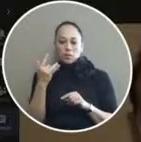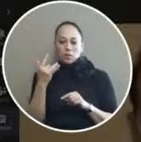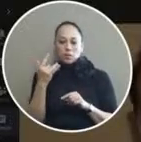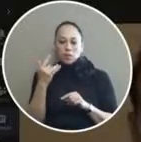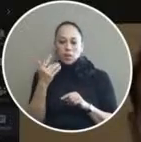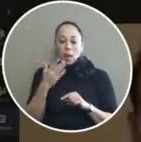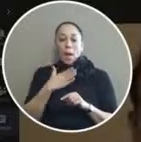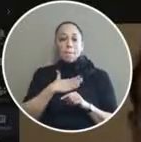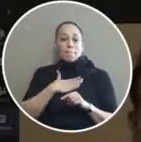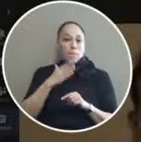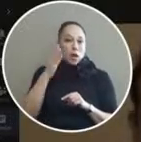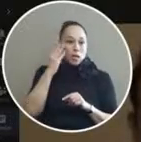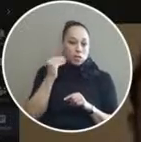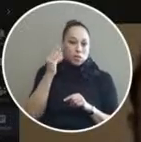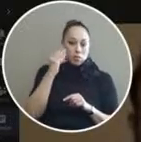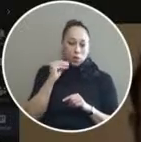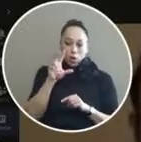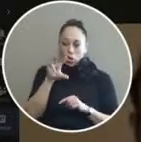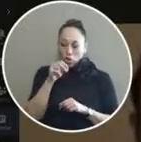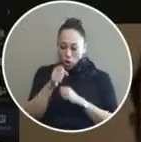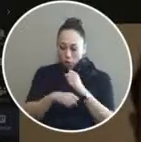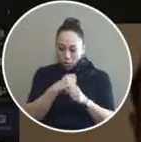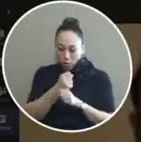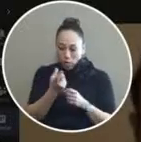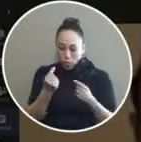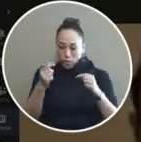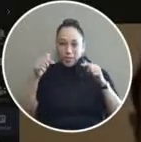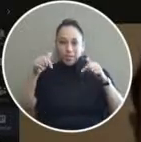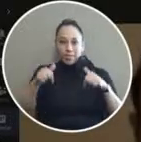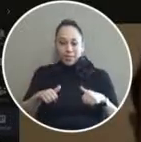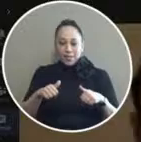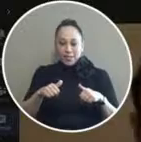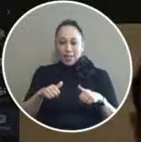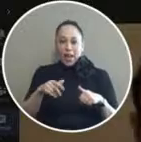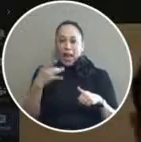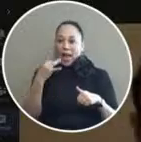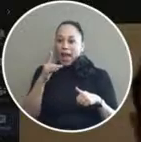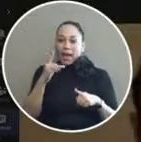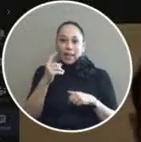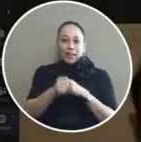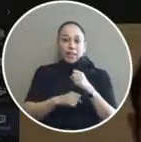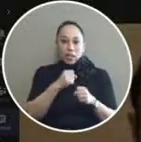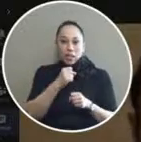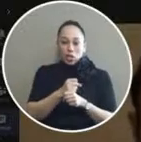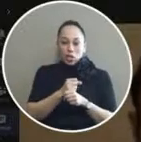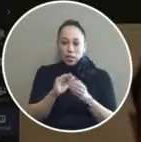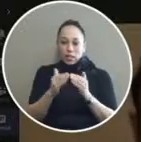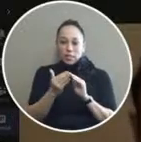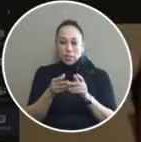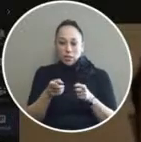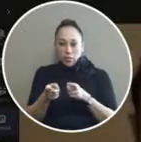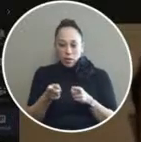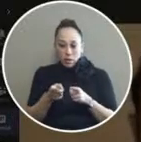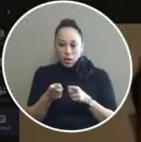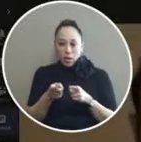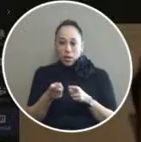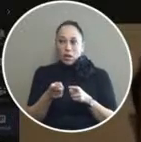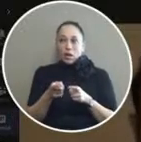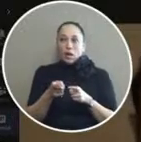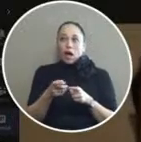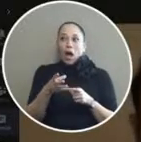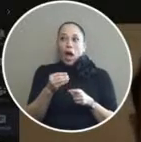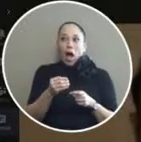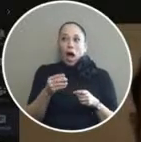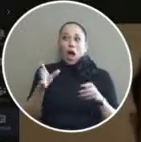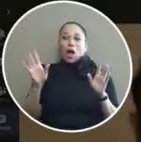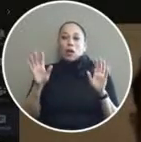in my experience, in 30 years of doing this and 18 years in the city manager seat, and being a retired colonel for the